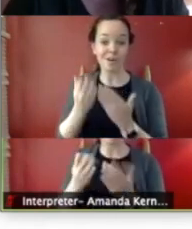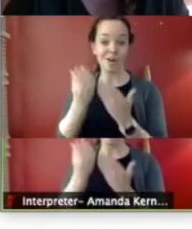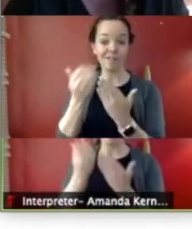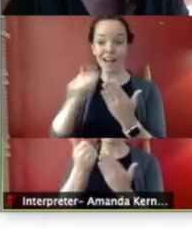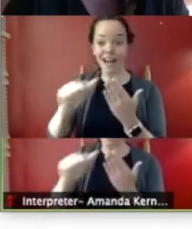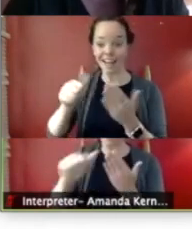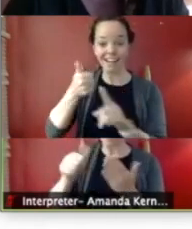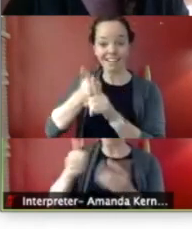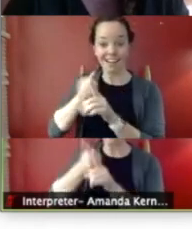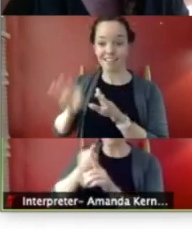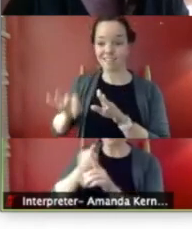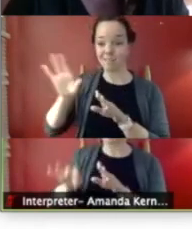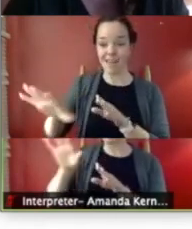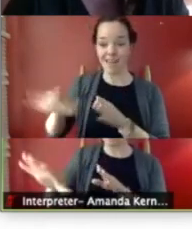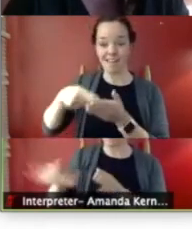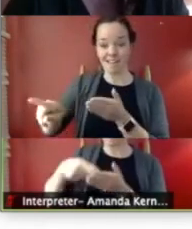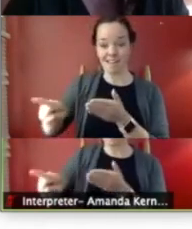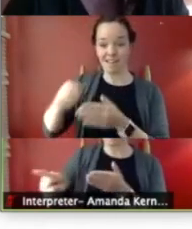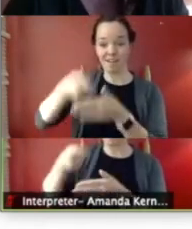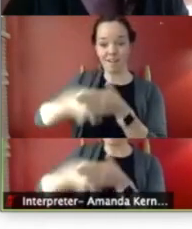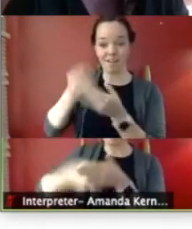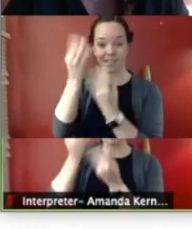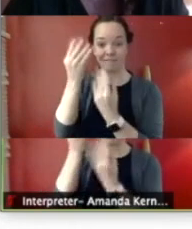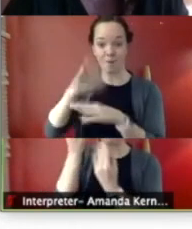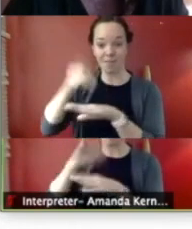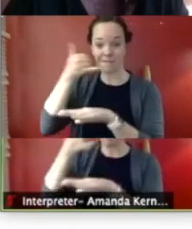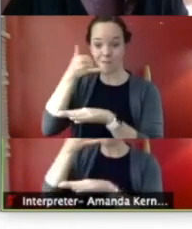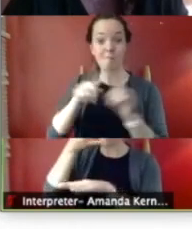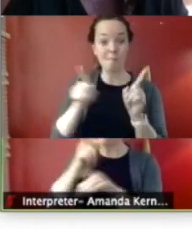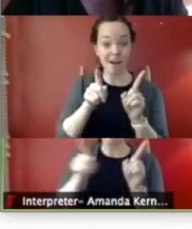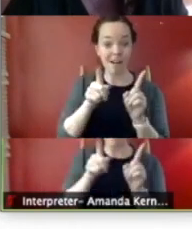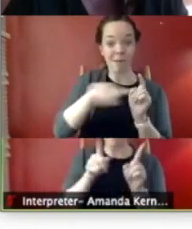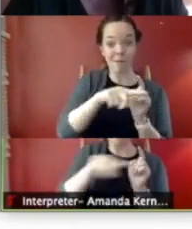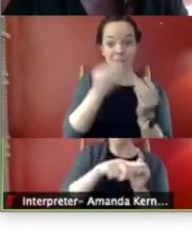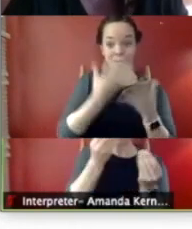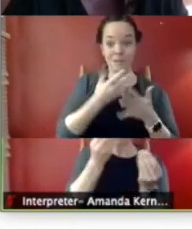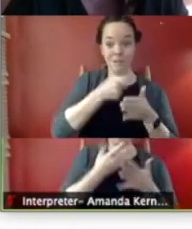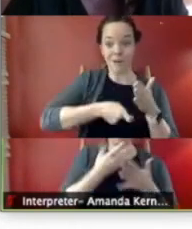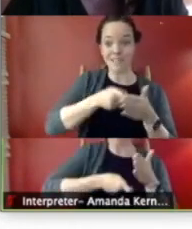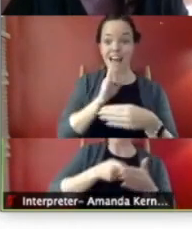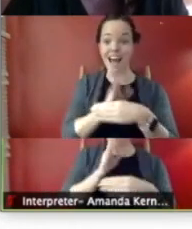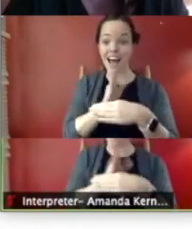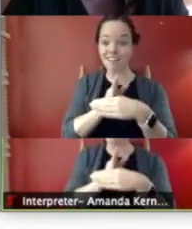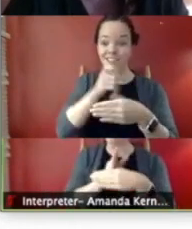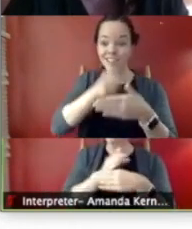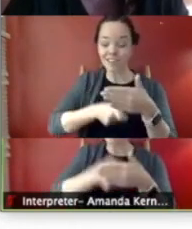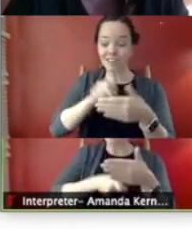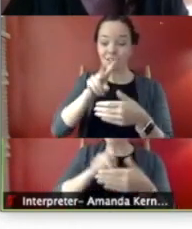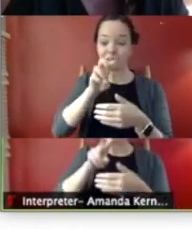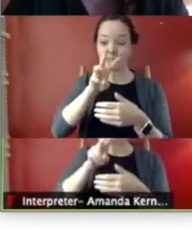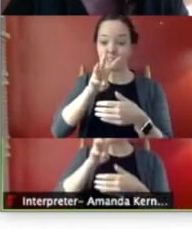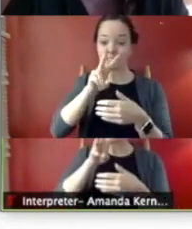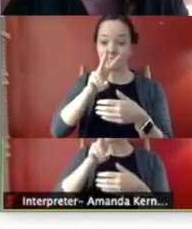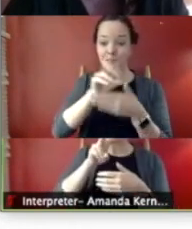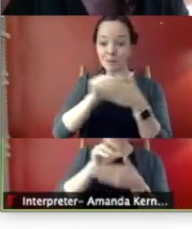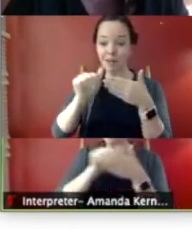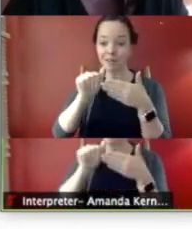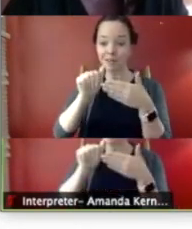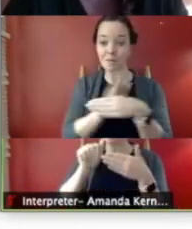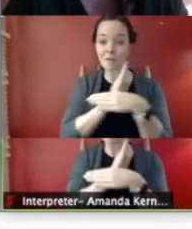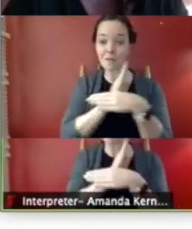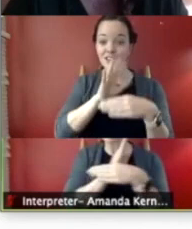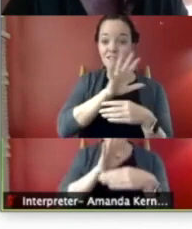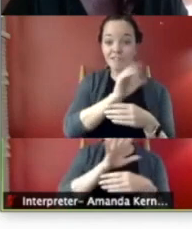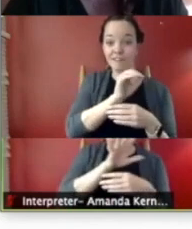cost information over the phone, the ones that did had a median cost of $262, with a range of $50 to